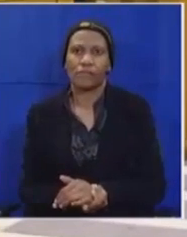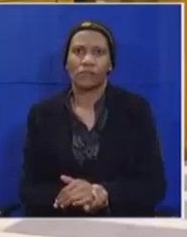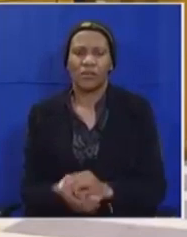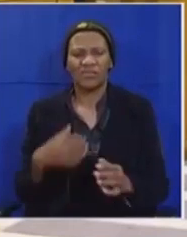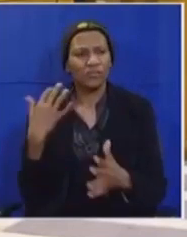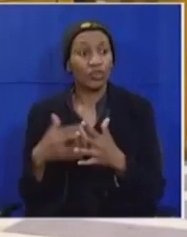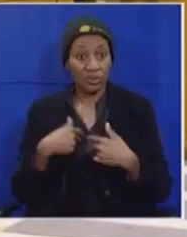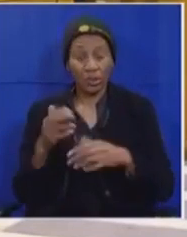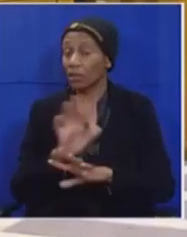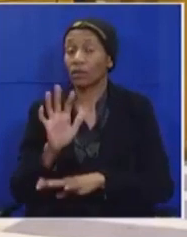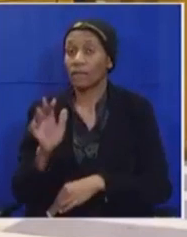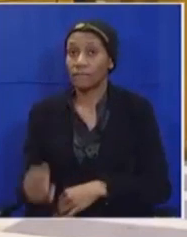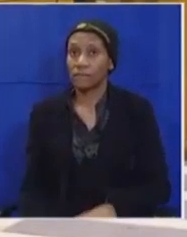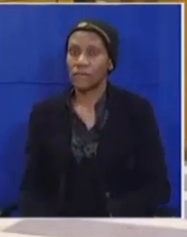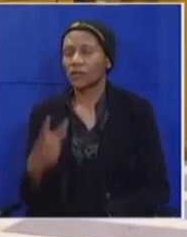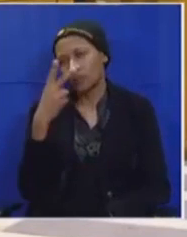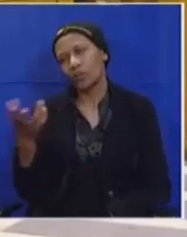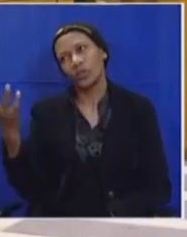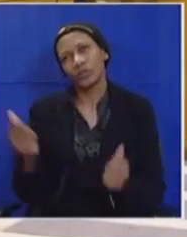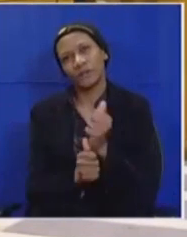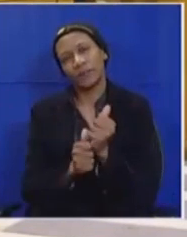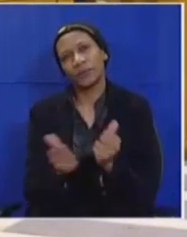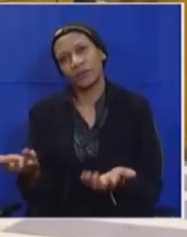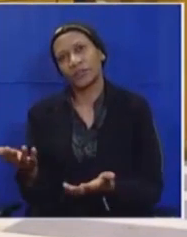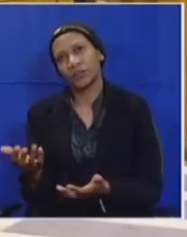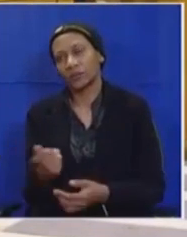joking. Look, Deputy Speaker,